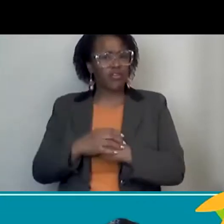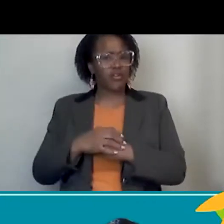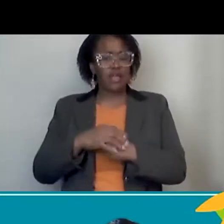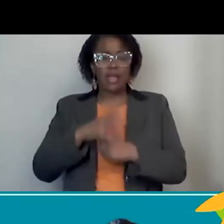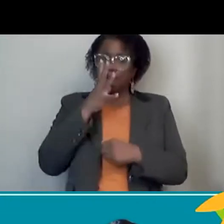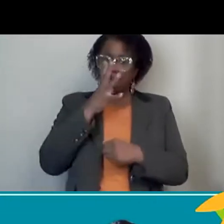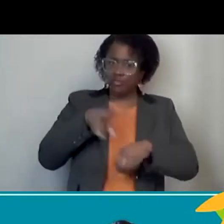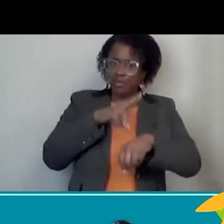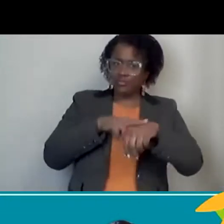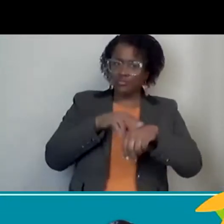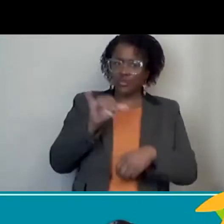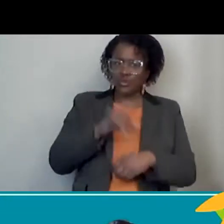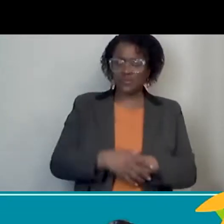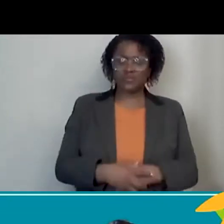Nature.